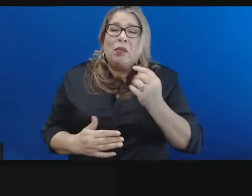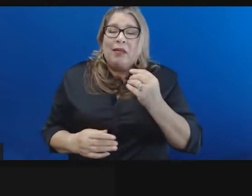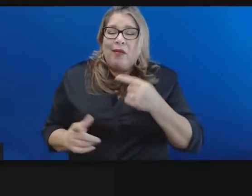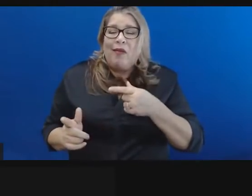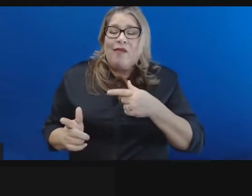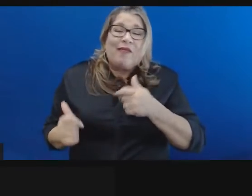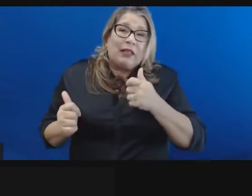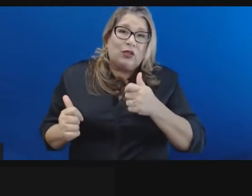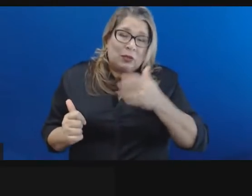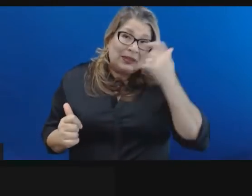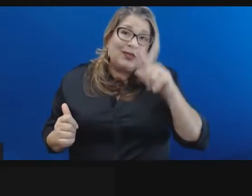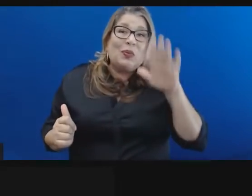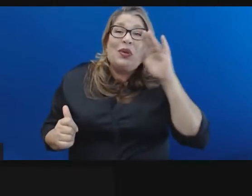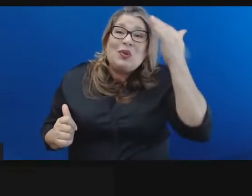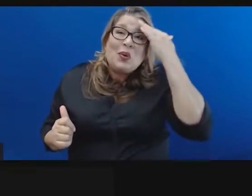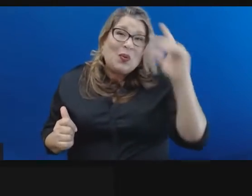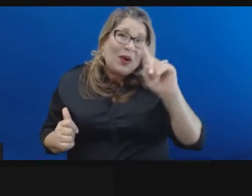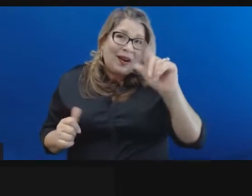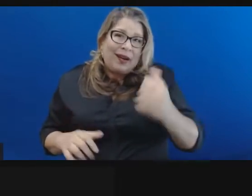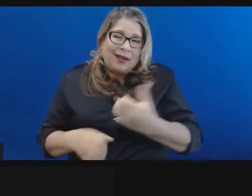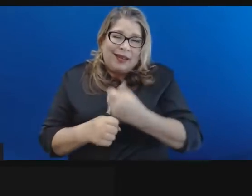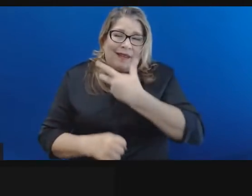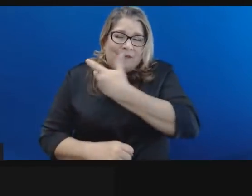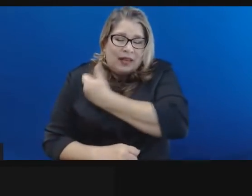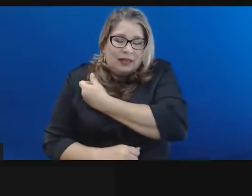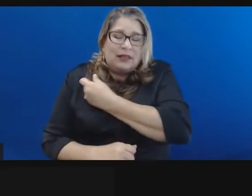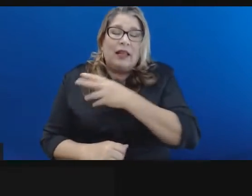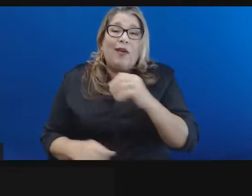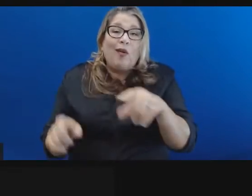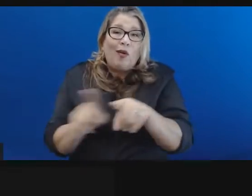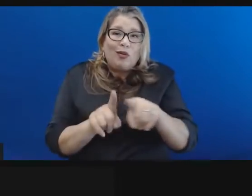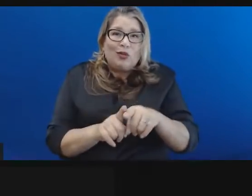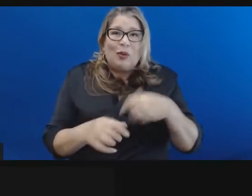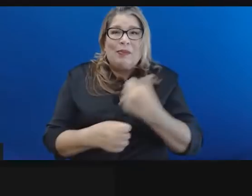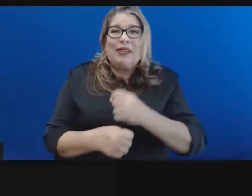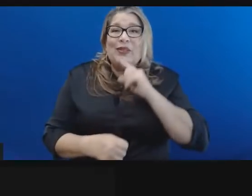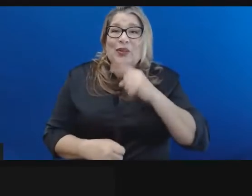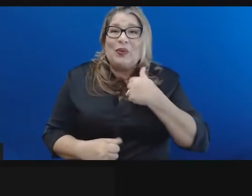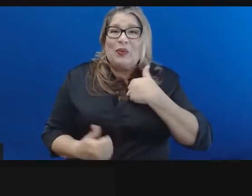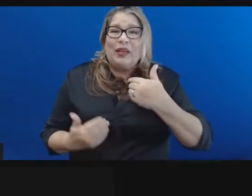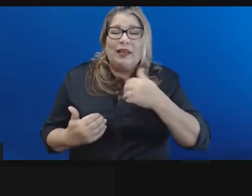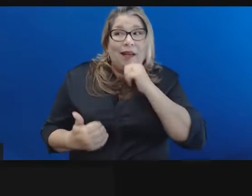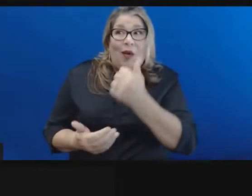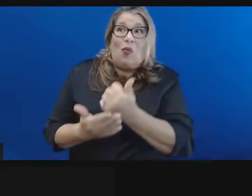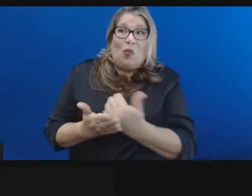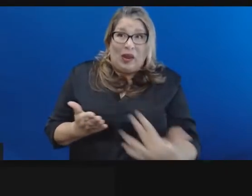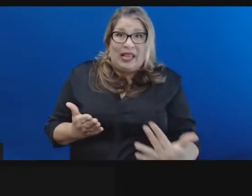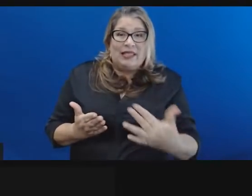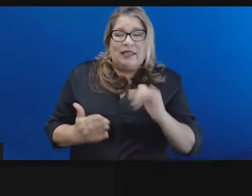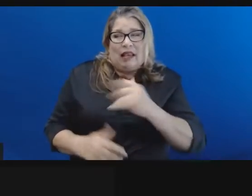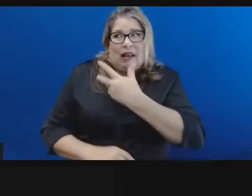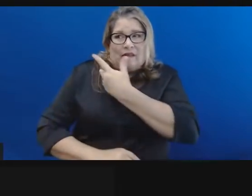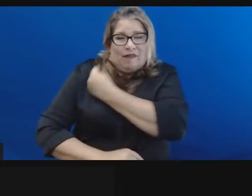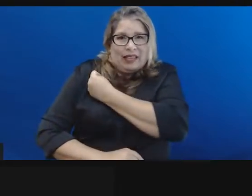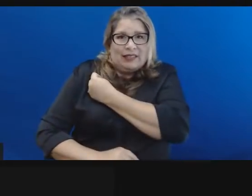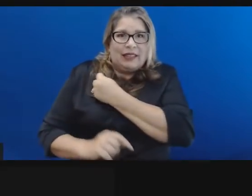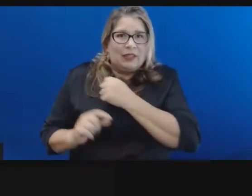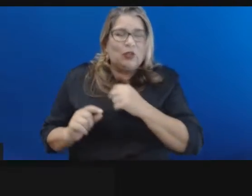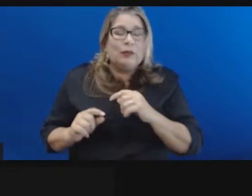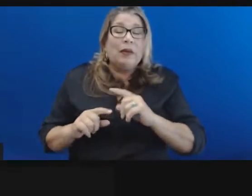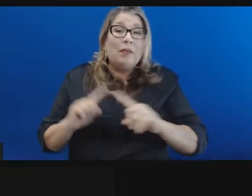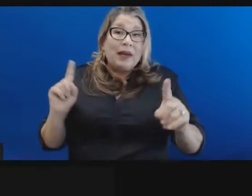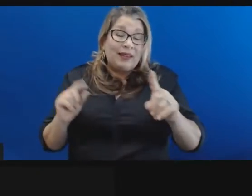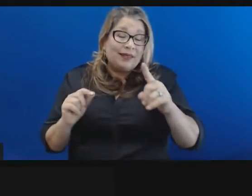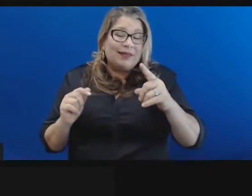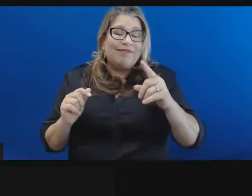vaccinated, and yes, help to make sure that we have less potential for waste. But that said, let me be crystal clear. Our hope